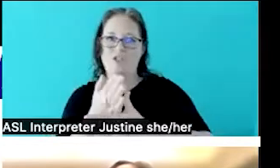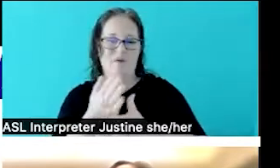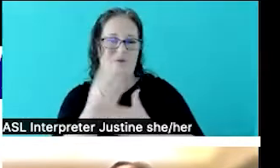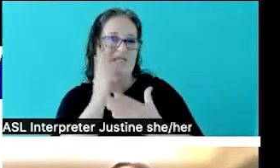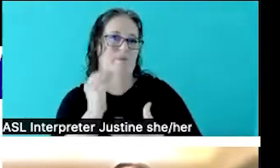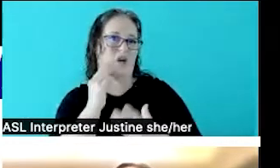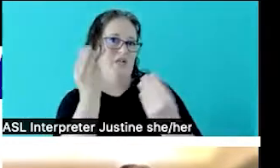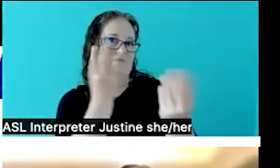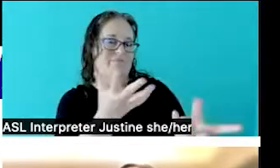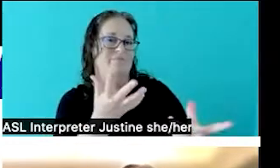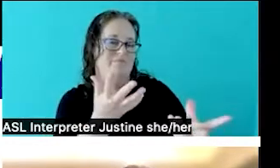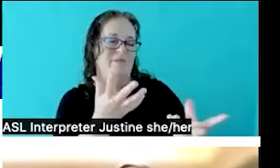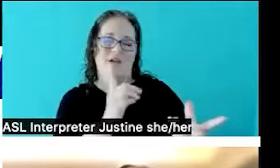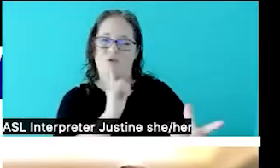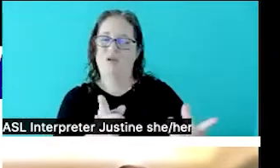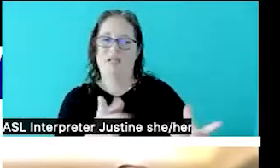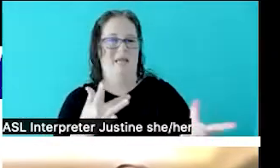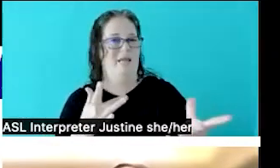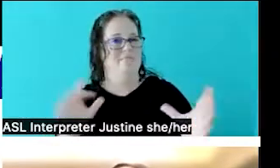a very active online community.